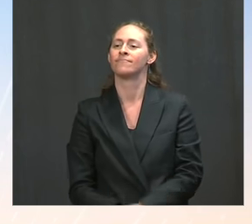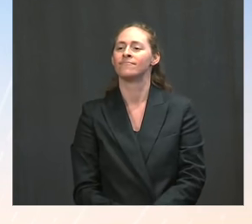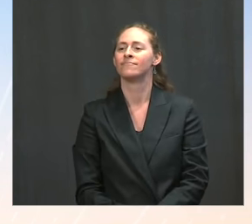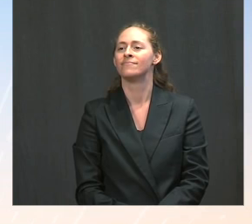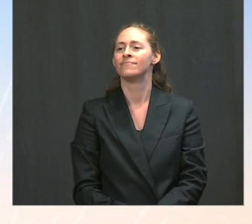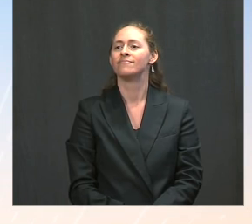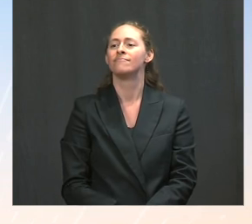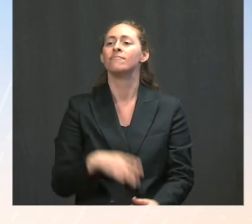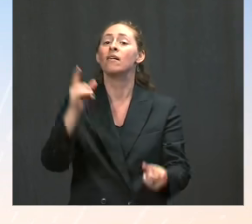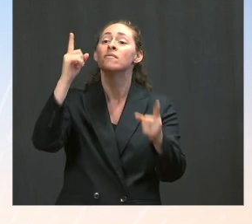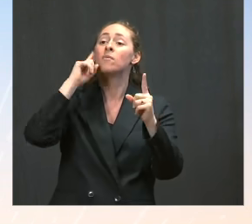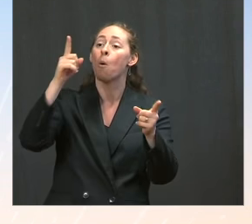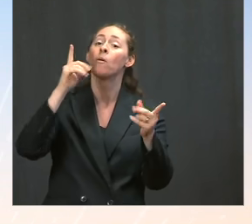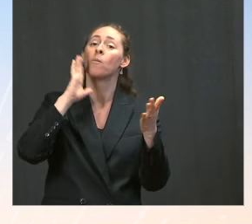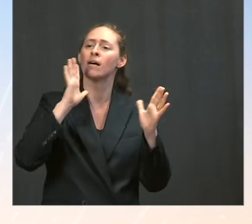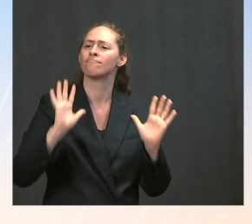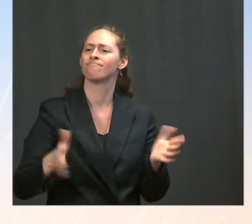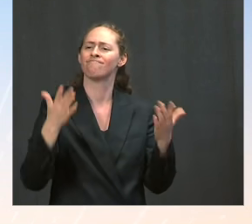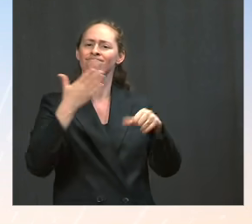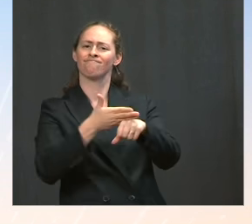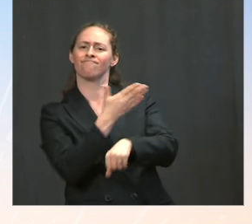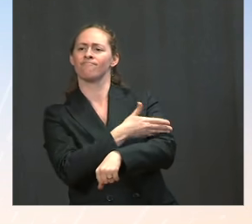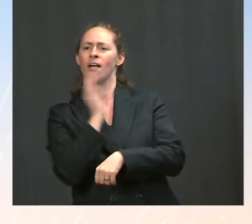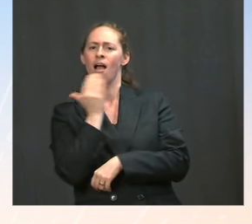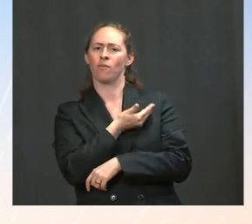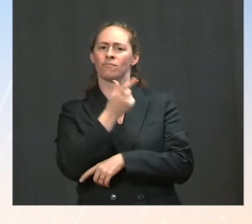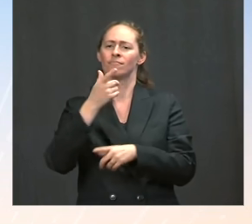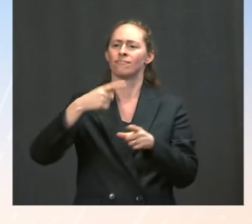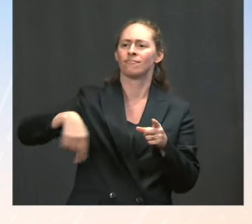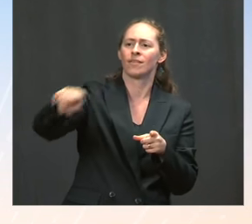real jobs for you and for your community.